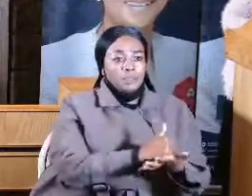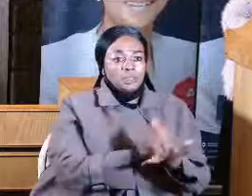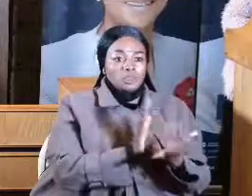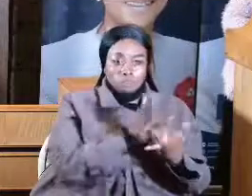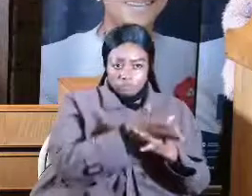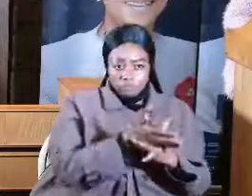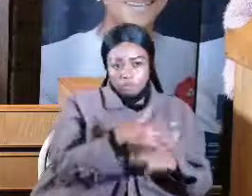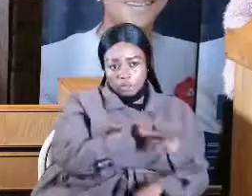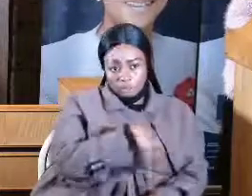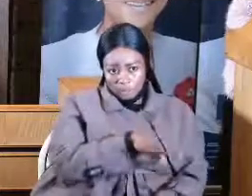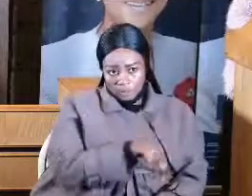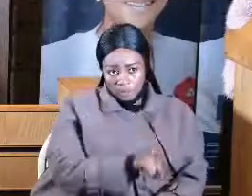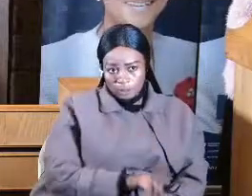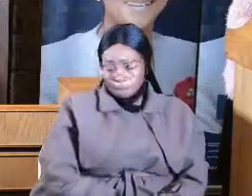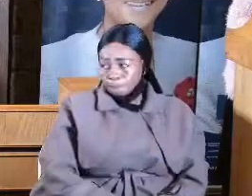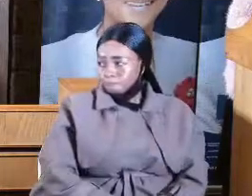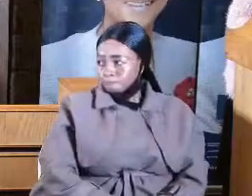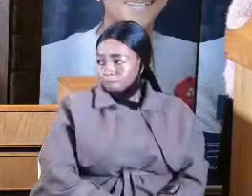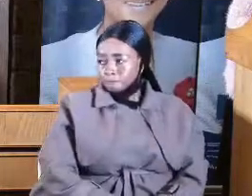space.